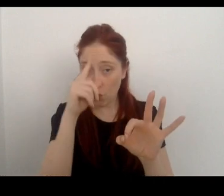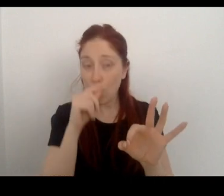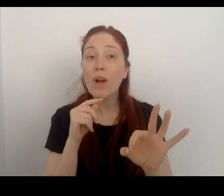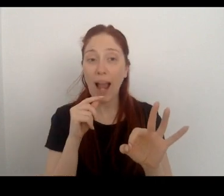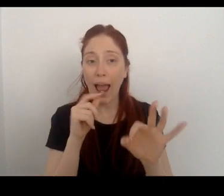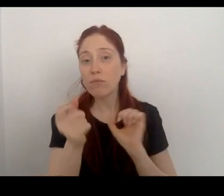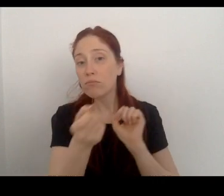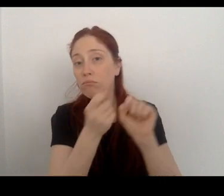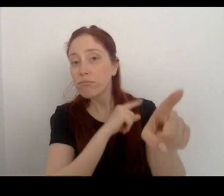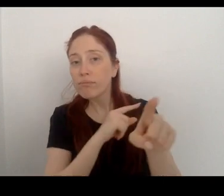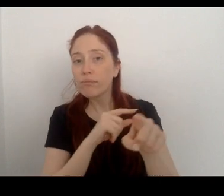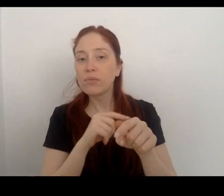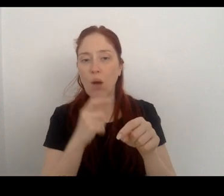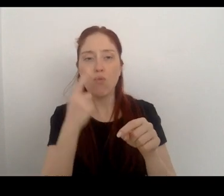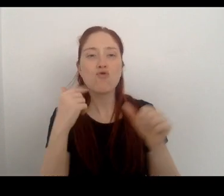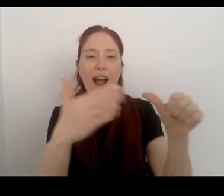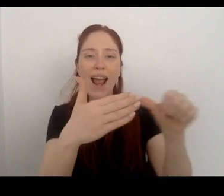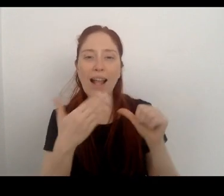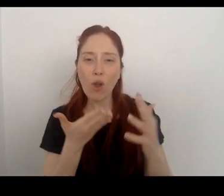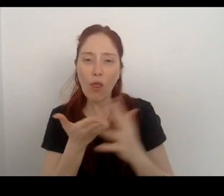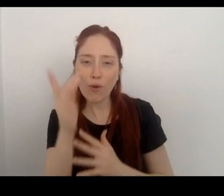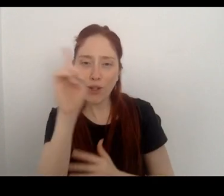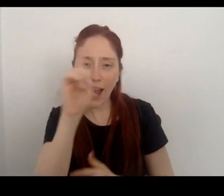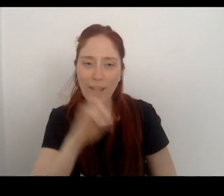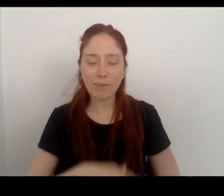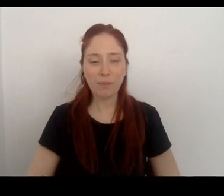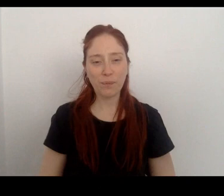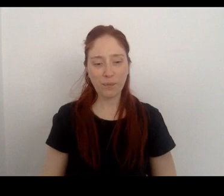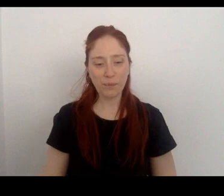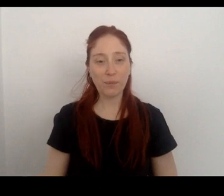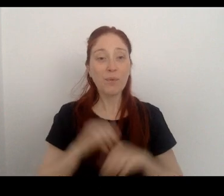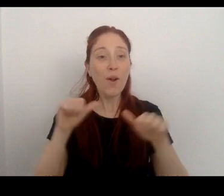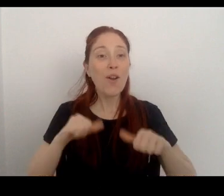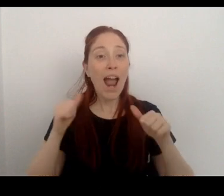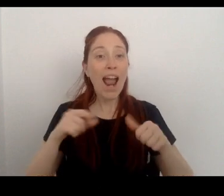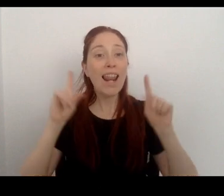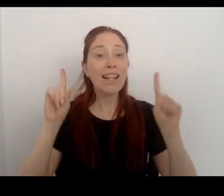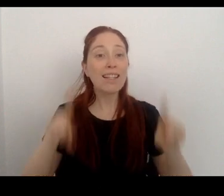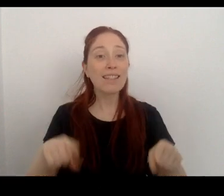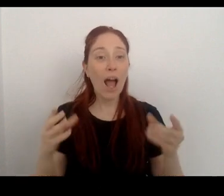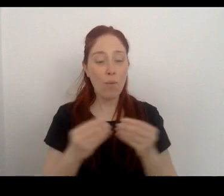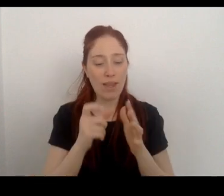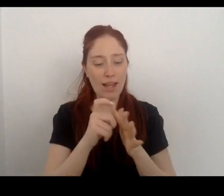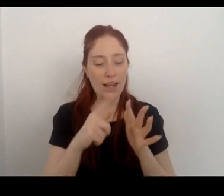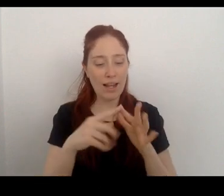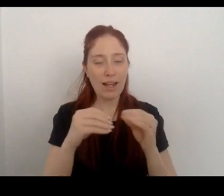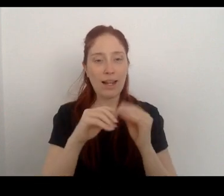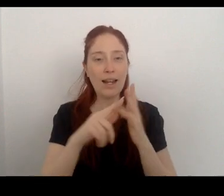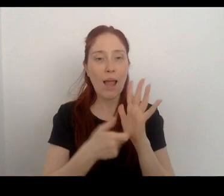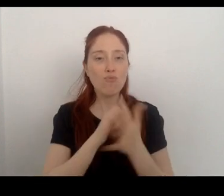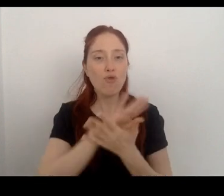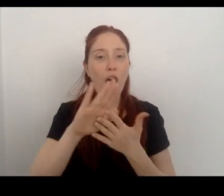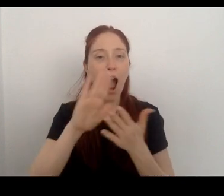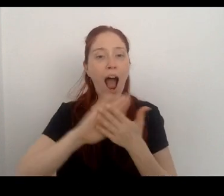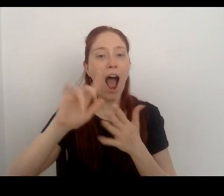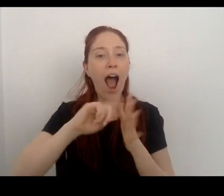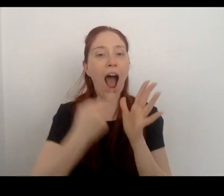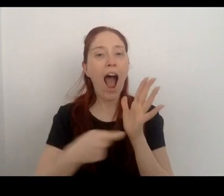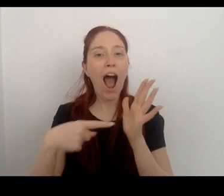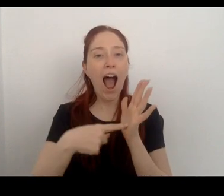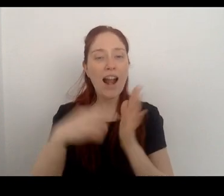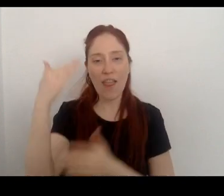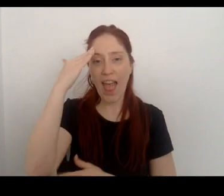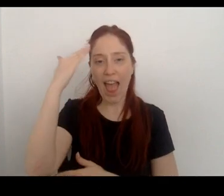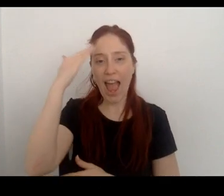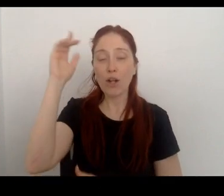let's hear a brief introduction from Deborah Hart, who's the head curator of Australian Art, and I know she has some valuable insights to share about